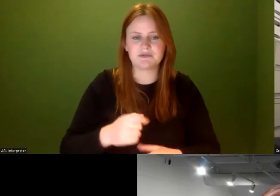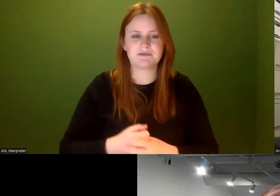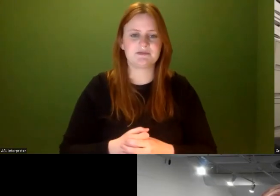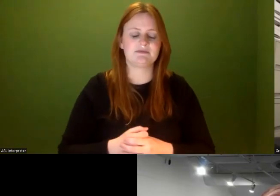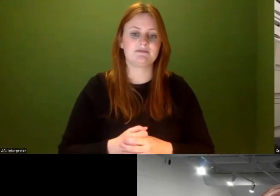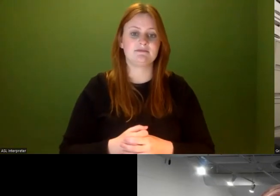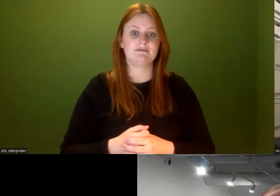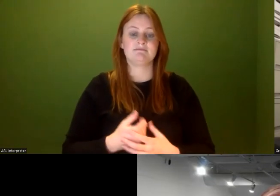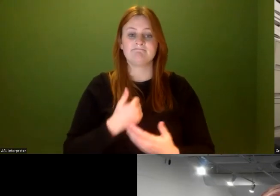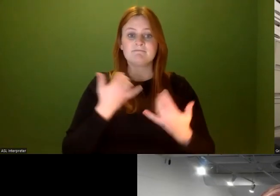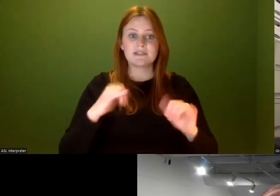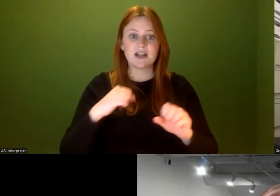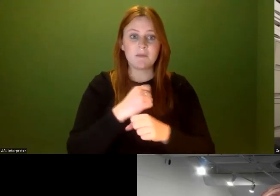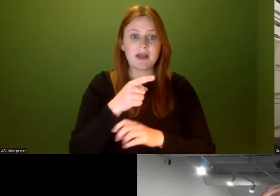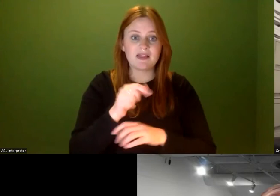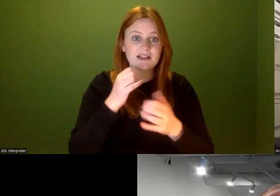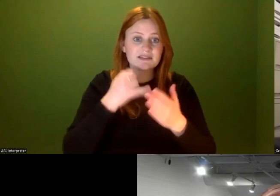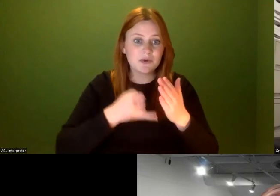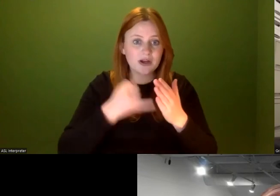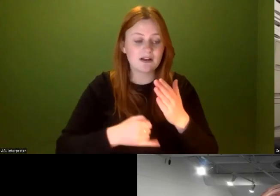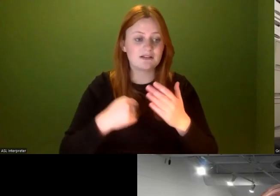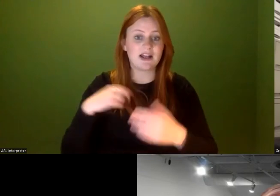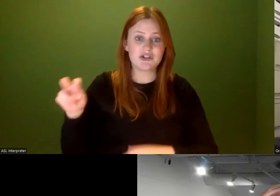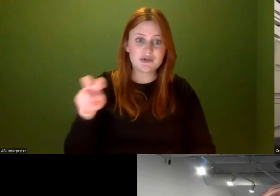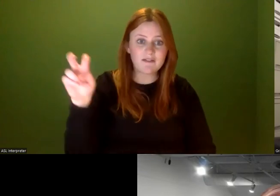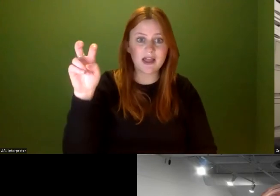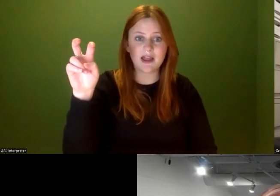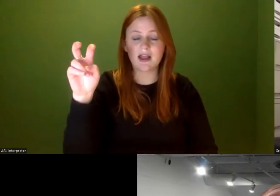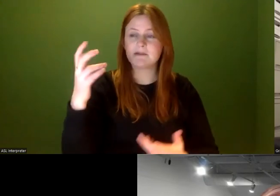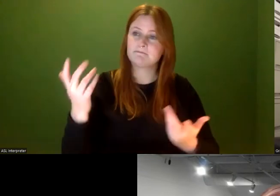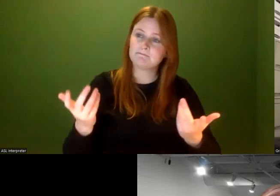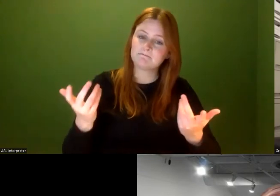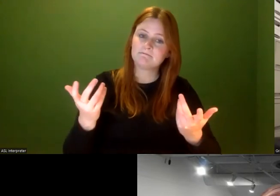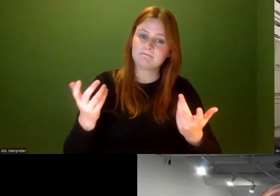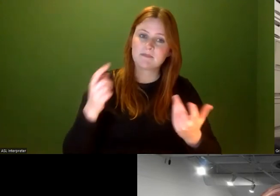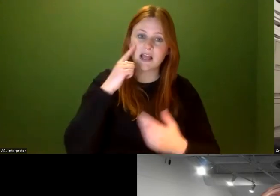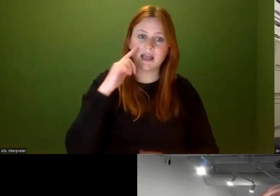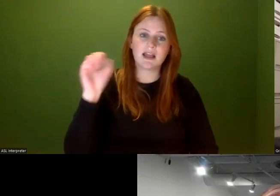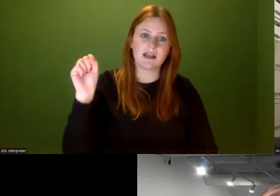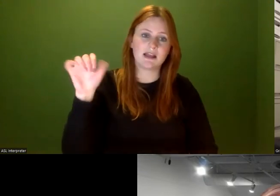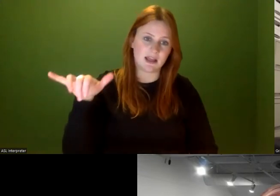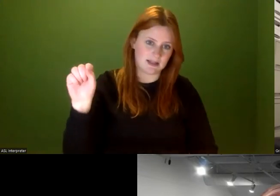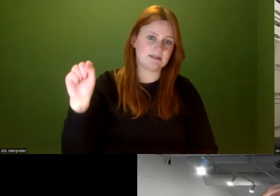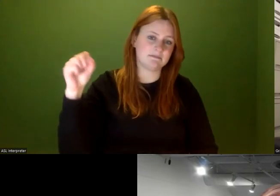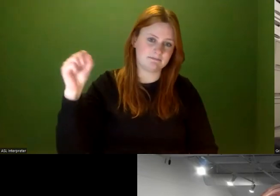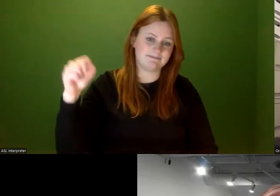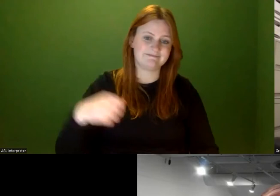this work? Would I have done all that traveling? I have to say, I think so. Yes, I think I would have.